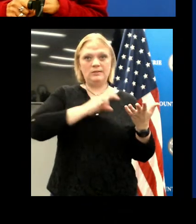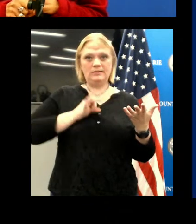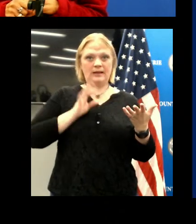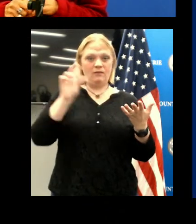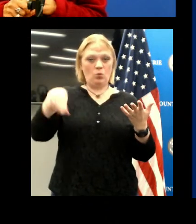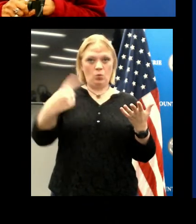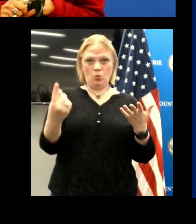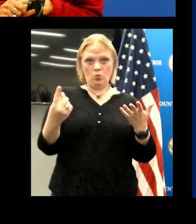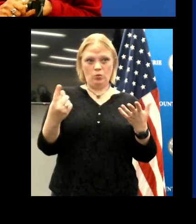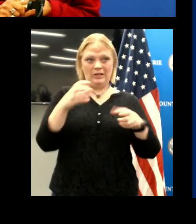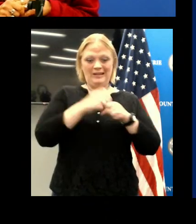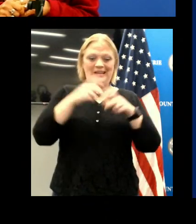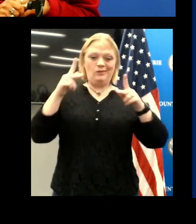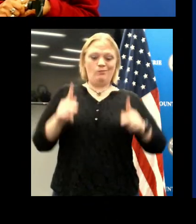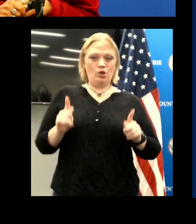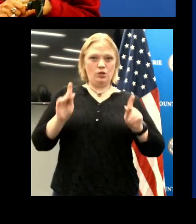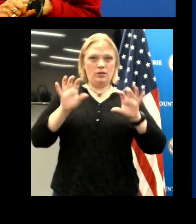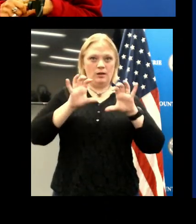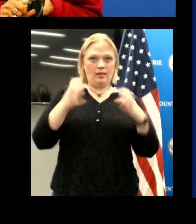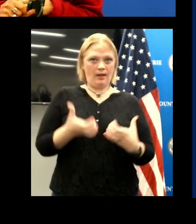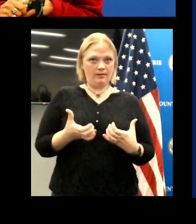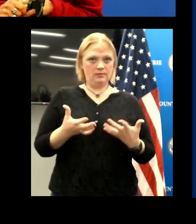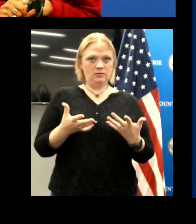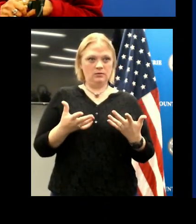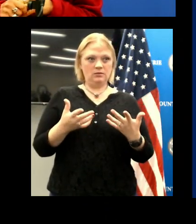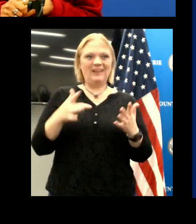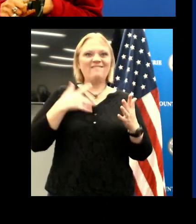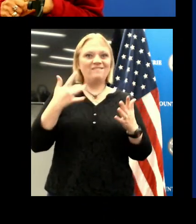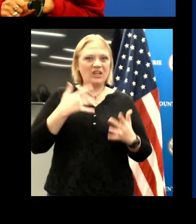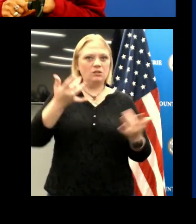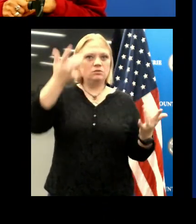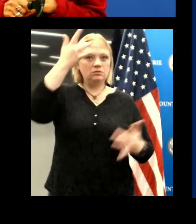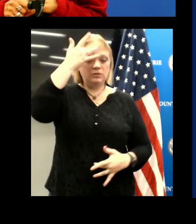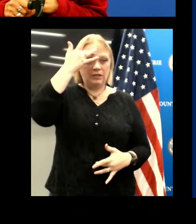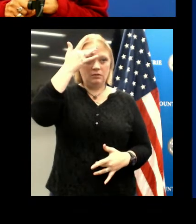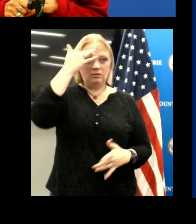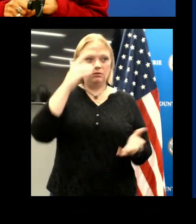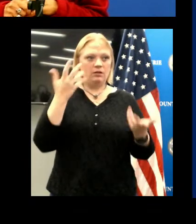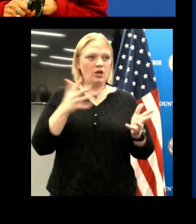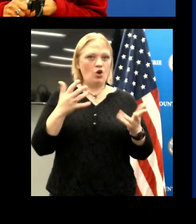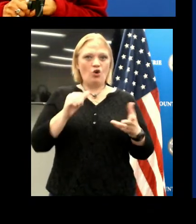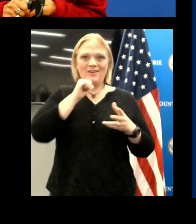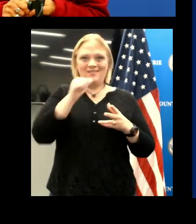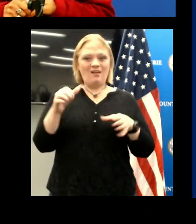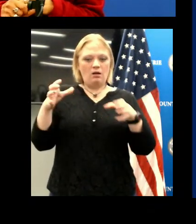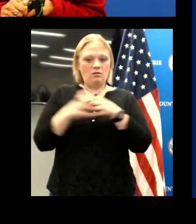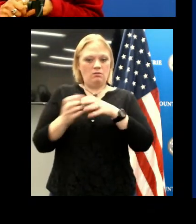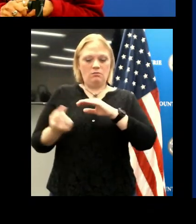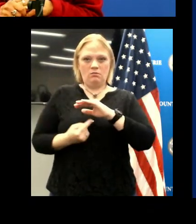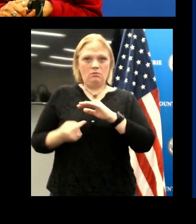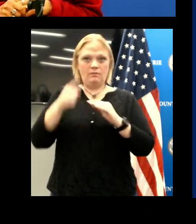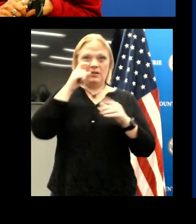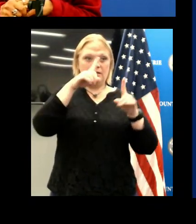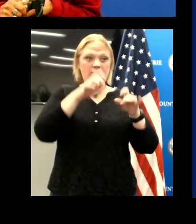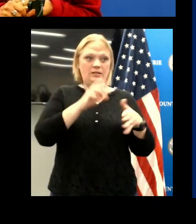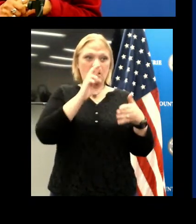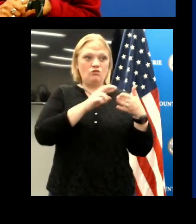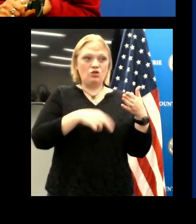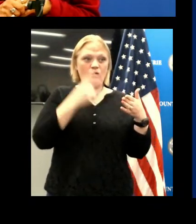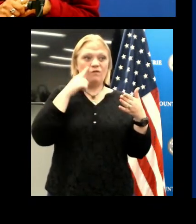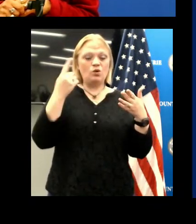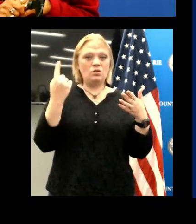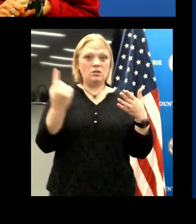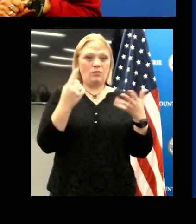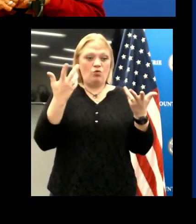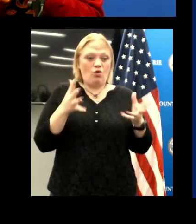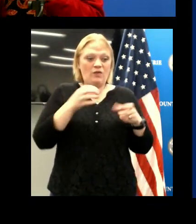where there are in-person classes, who are symptomatic and they are already not in quarantine, because a test result for somebody who is already